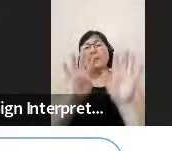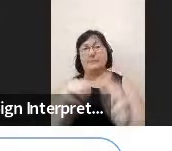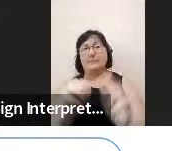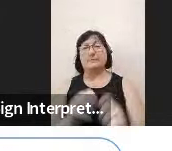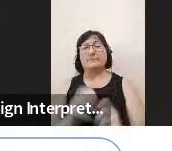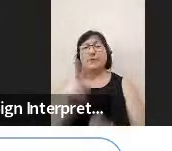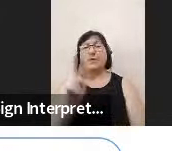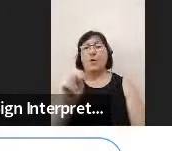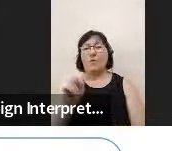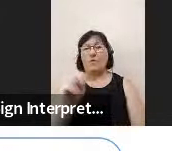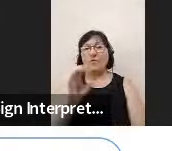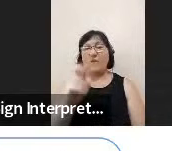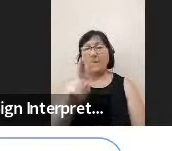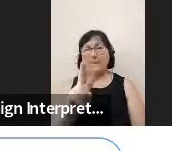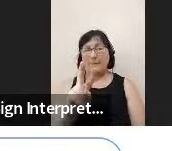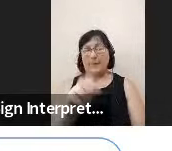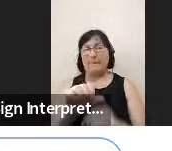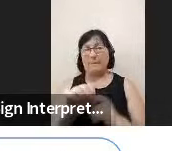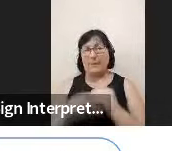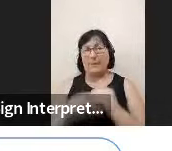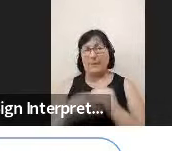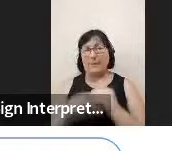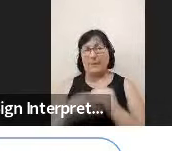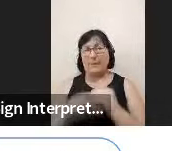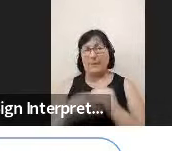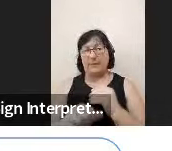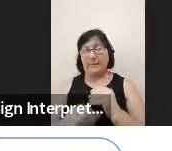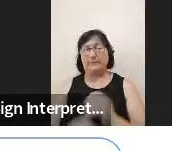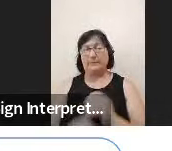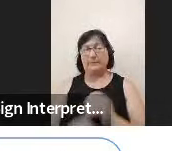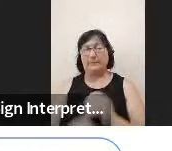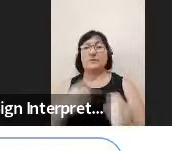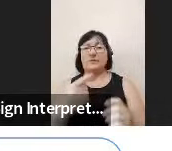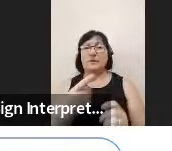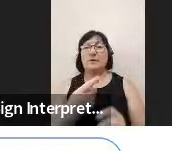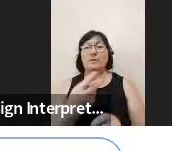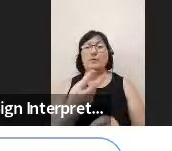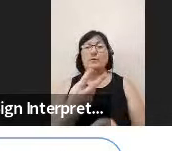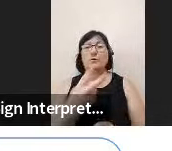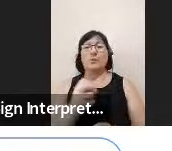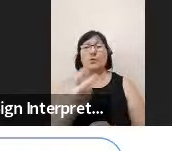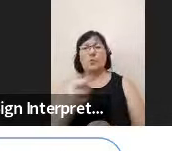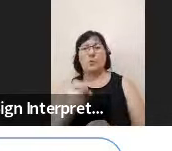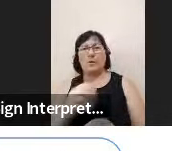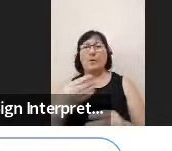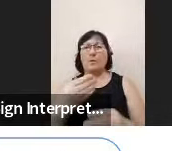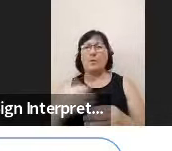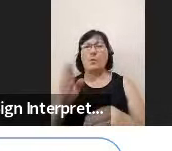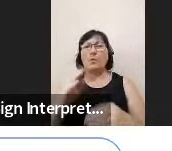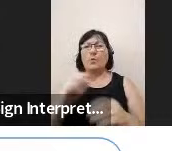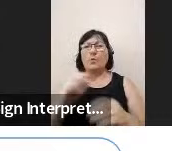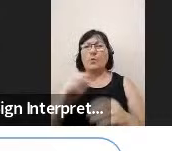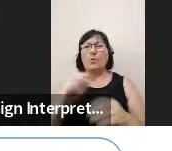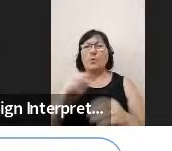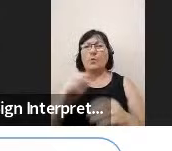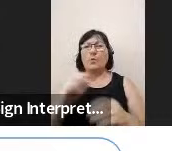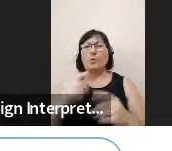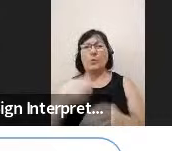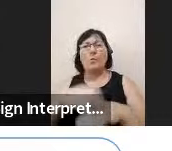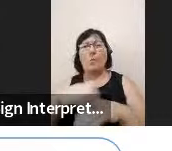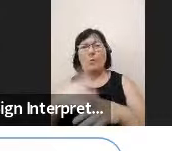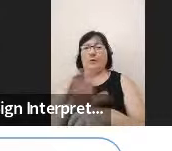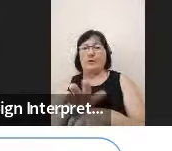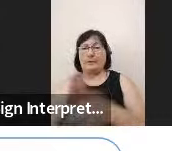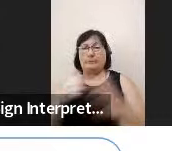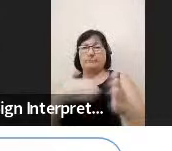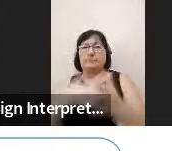will implement in 2020. Unfortunately, COVID-19 then came upon us, and hence the delay. But I'm also